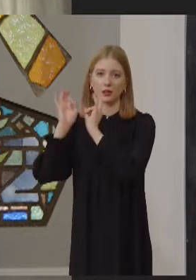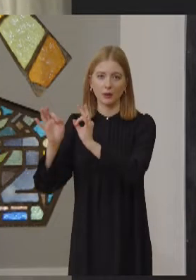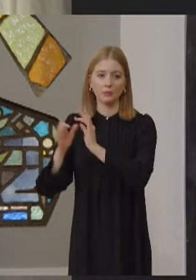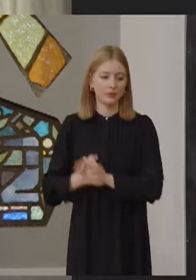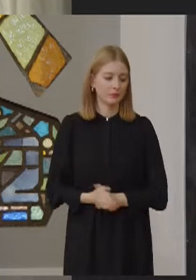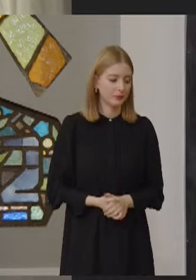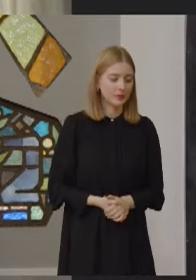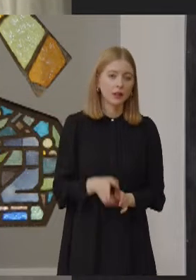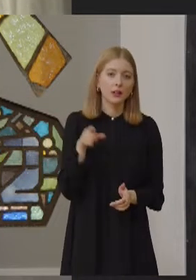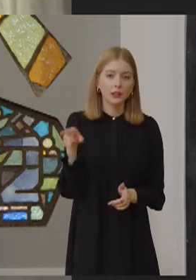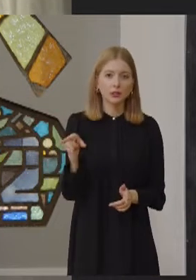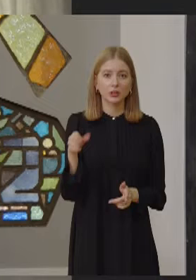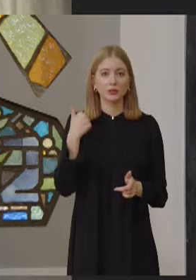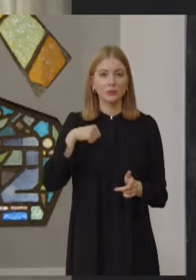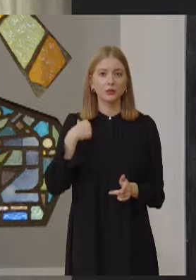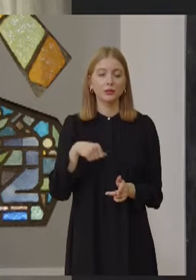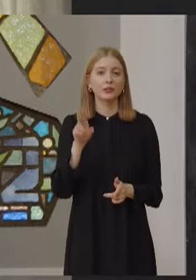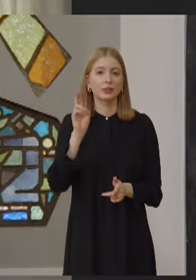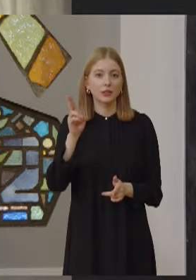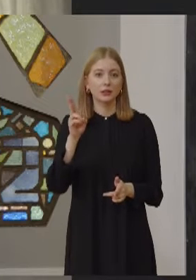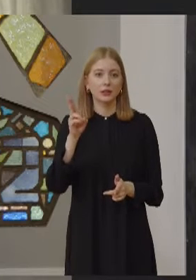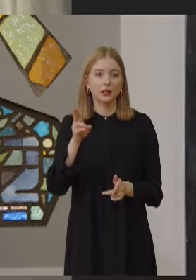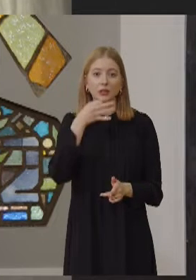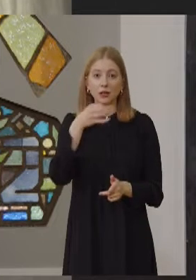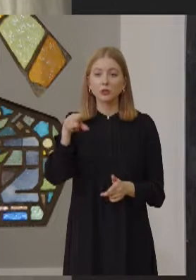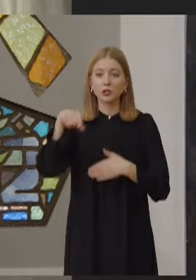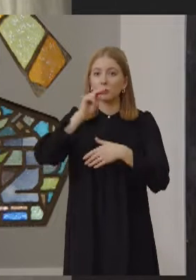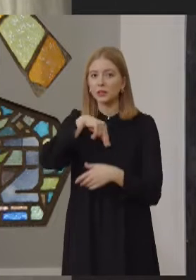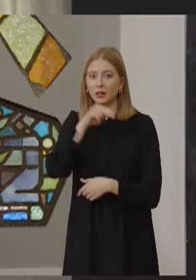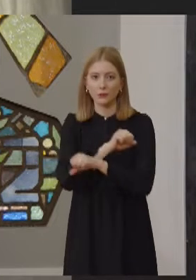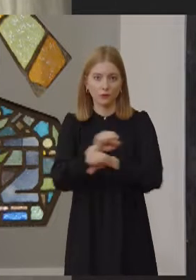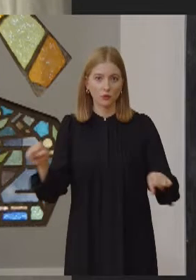article saying that parents have to raise their children as